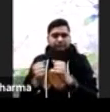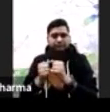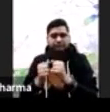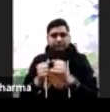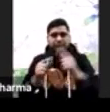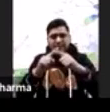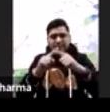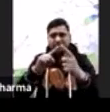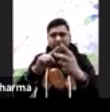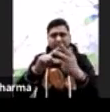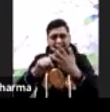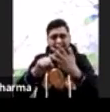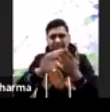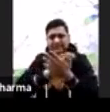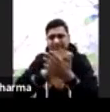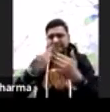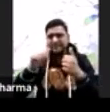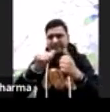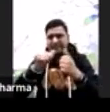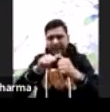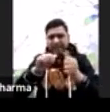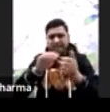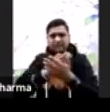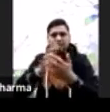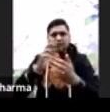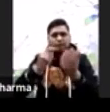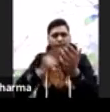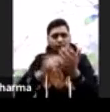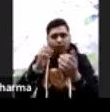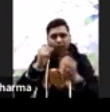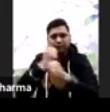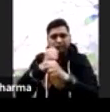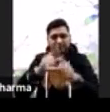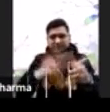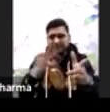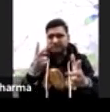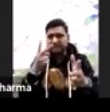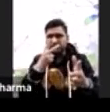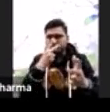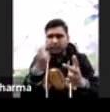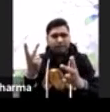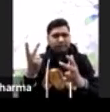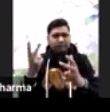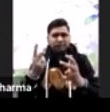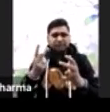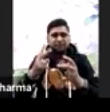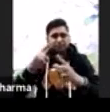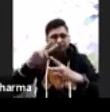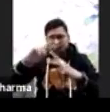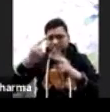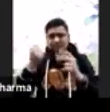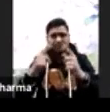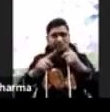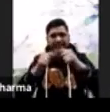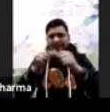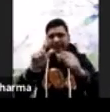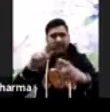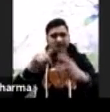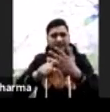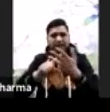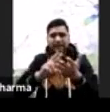technology, the role that it plays in bridging these inequities, recognizing that talent is universal, opportunity is not,